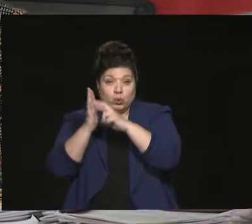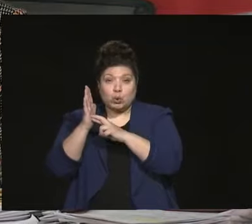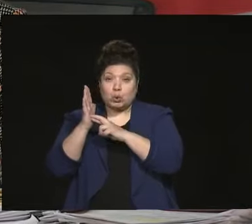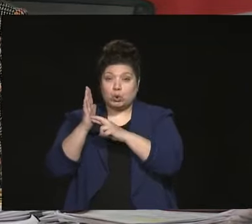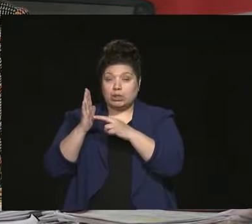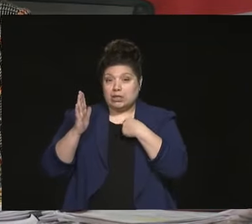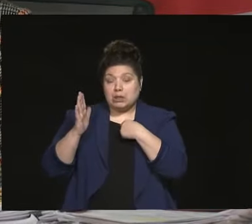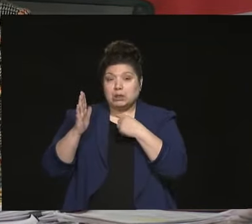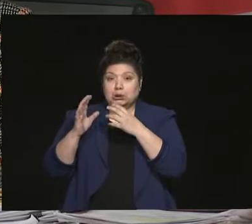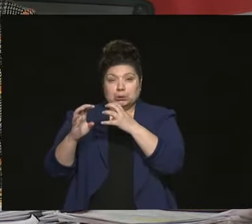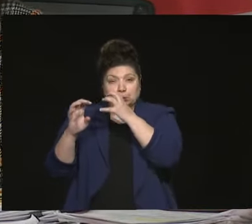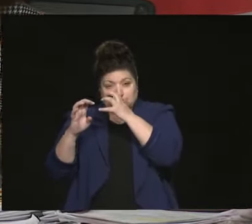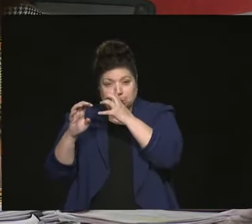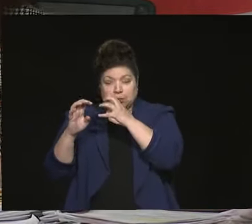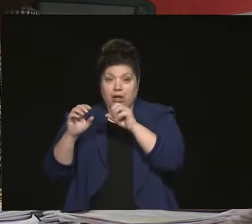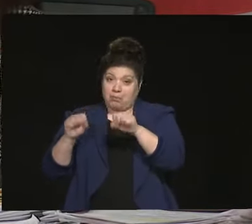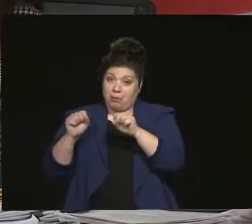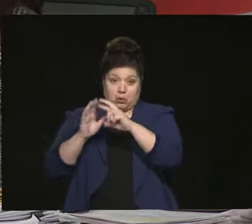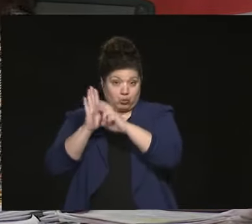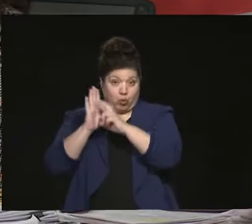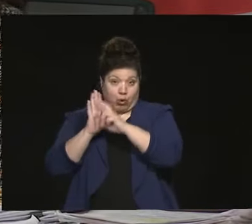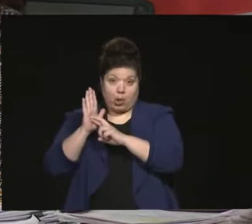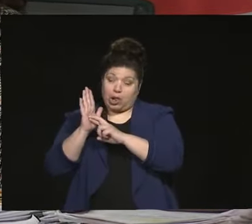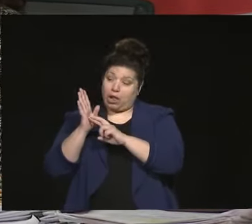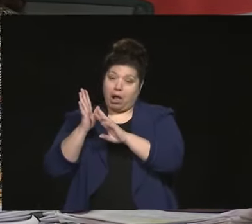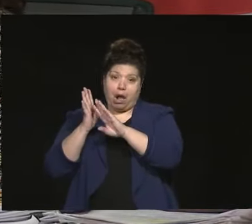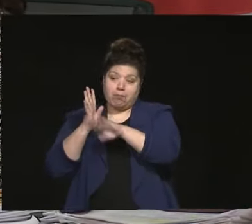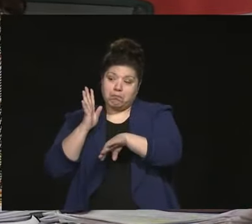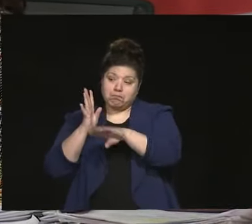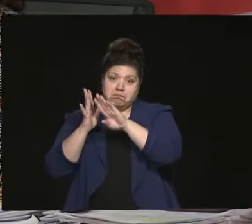really key to the country